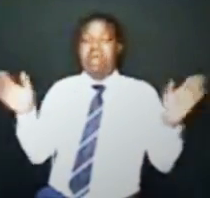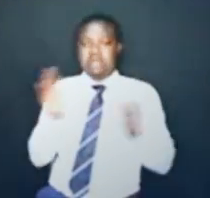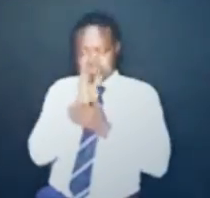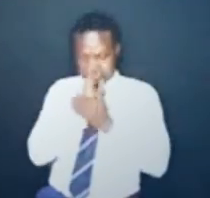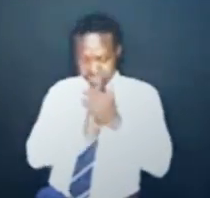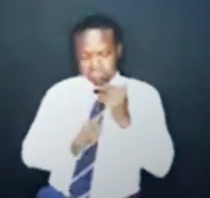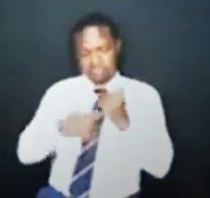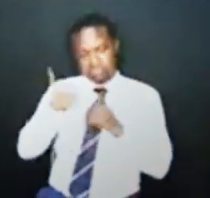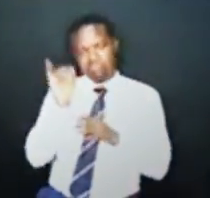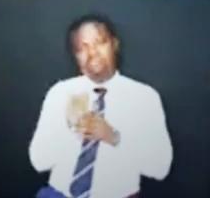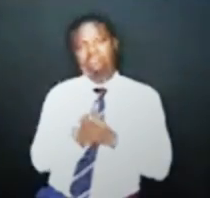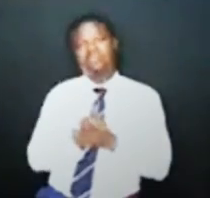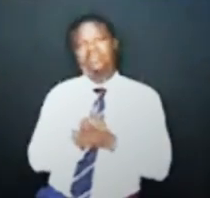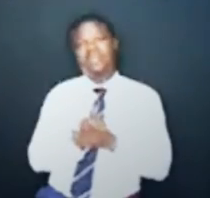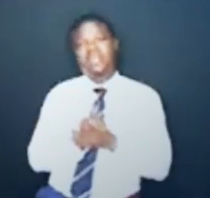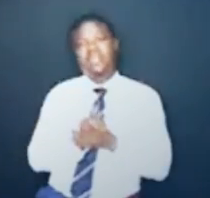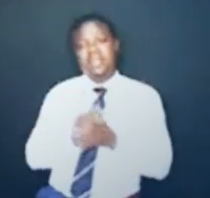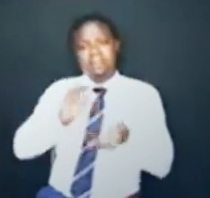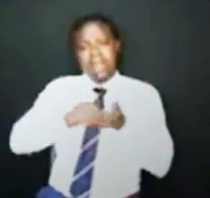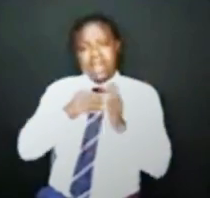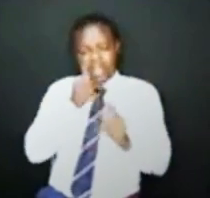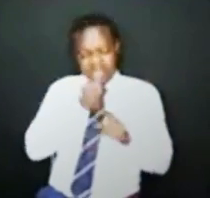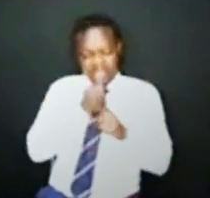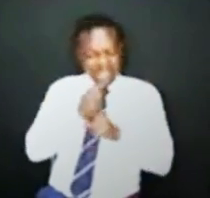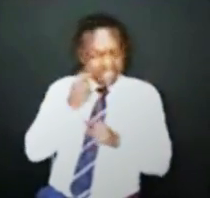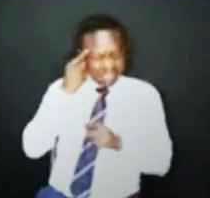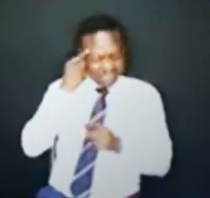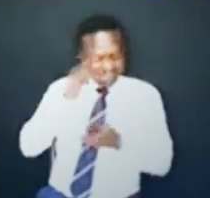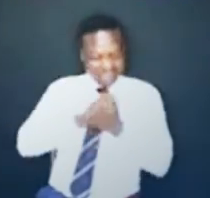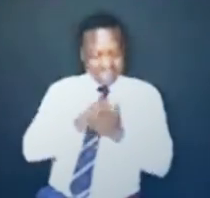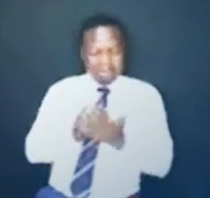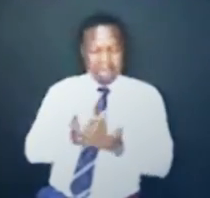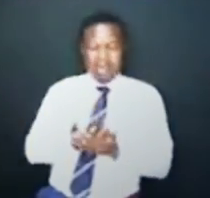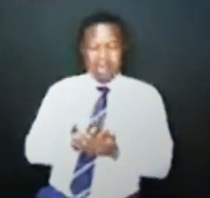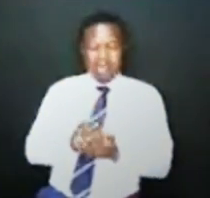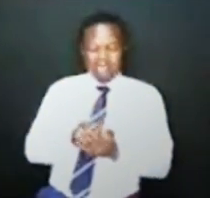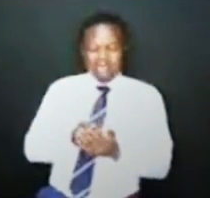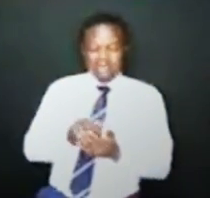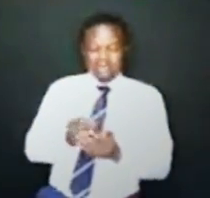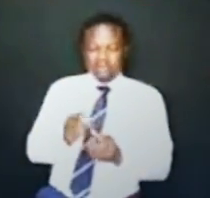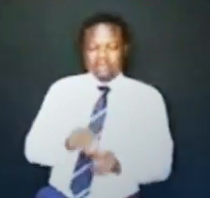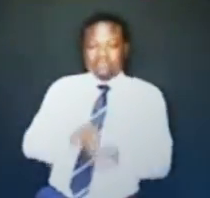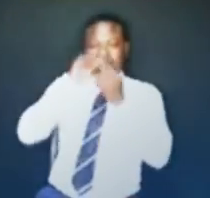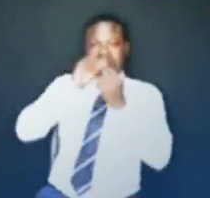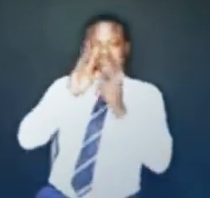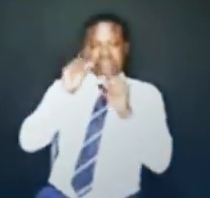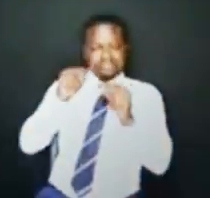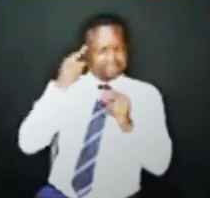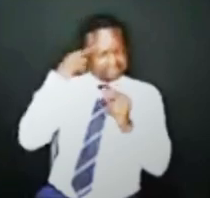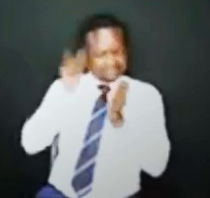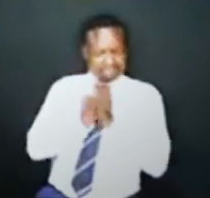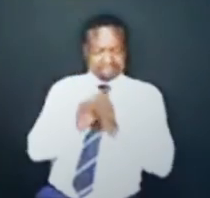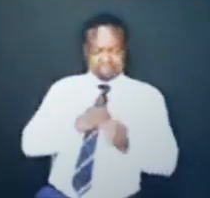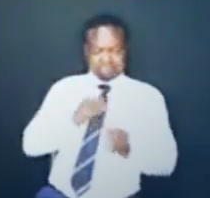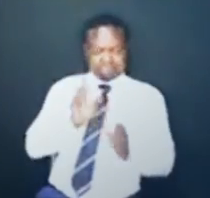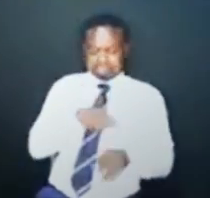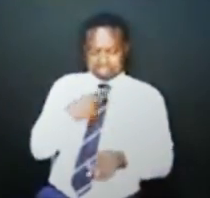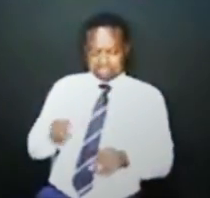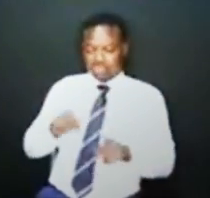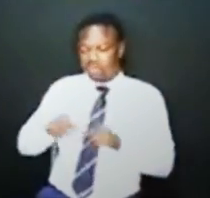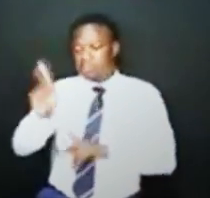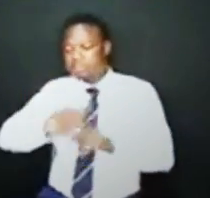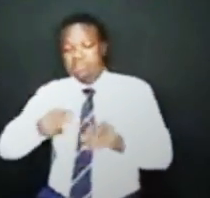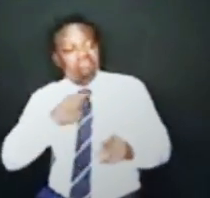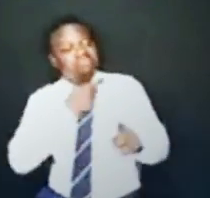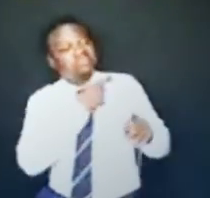asenue hu. So he made himself nothing. To no akasa oto no hompan. So when men despised him, he was not bothered. And he